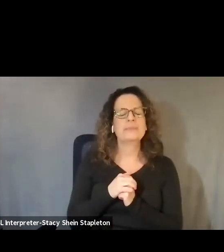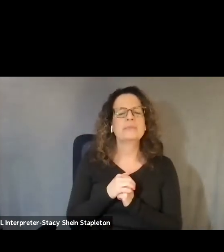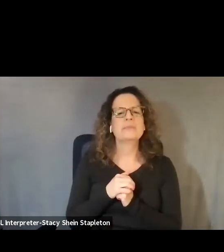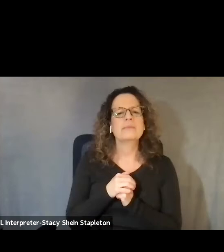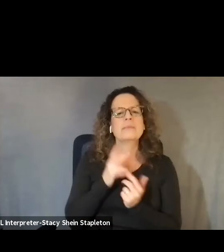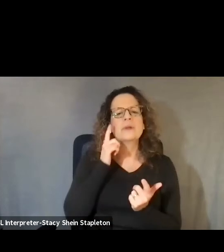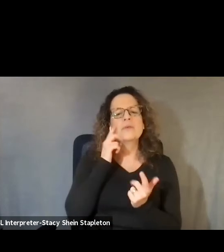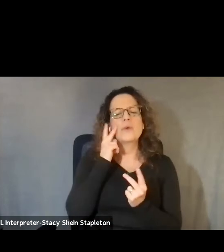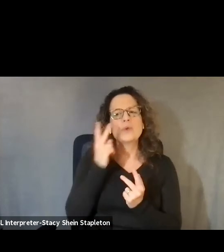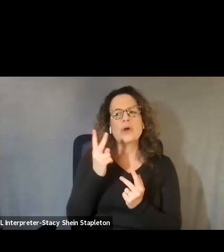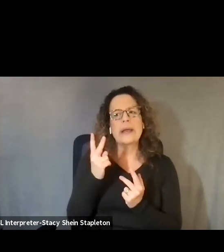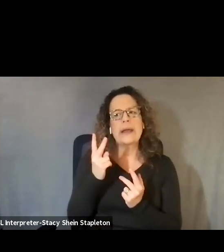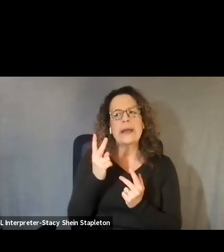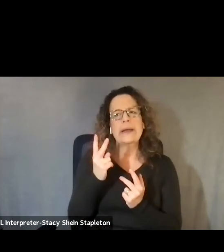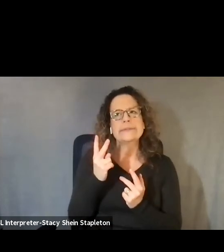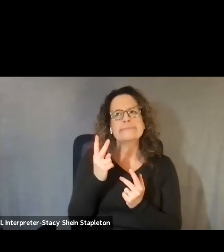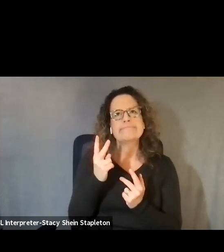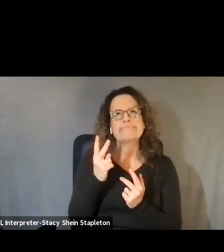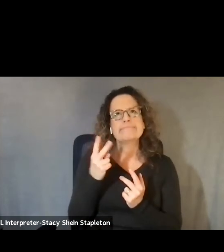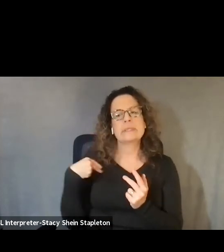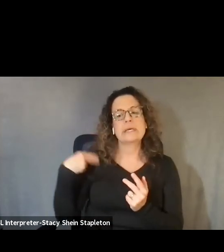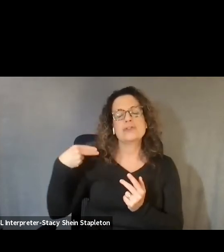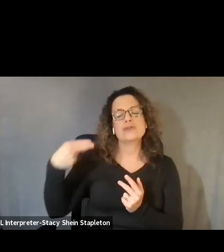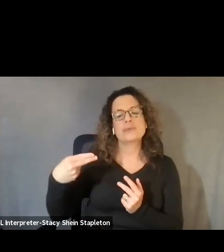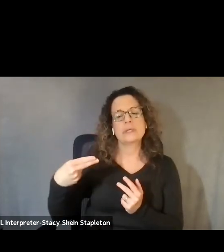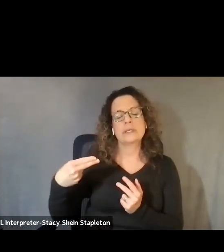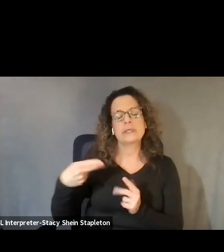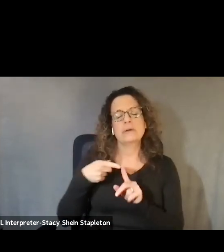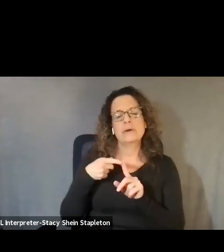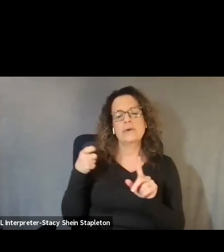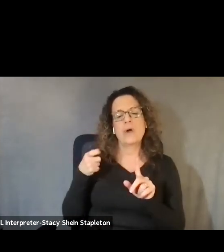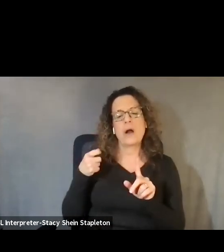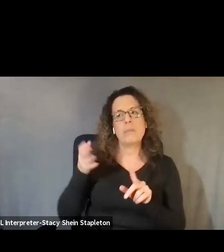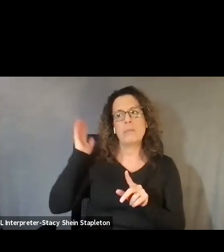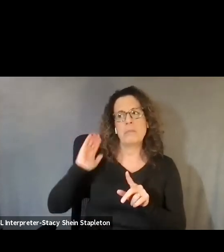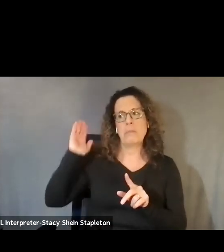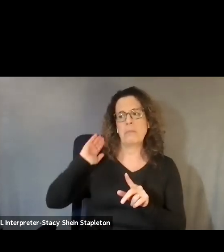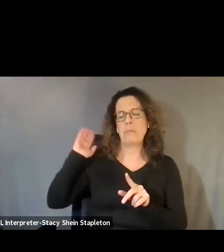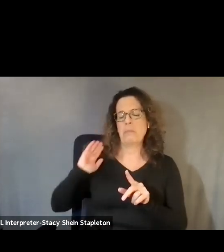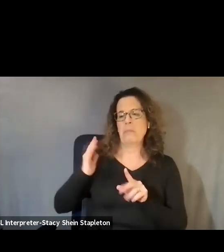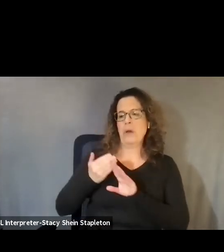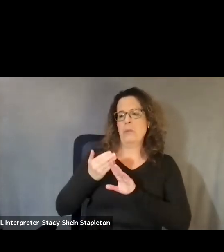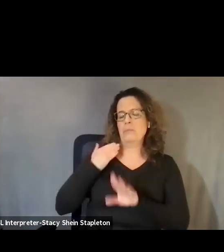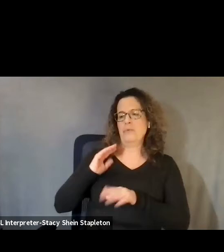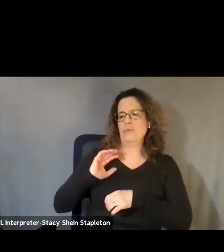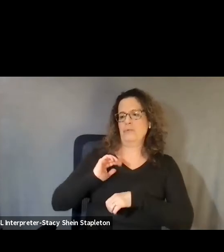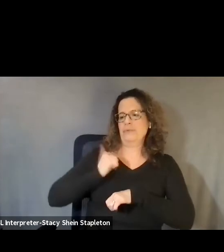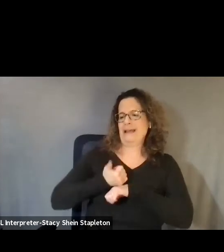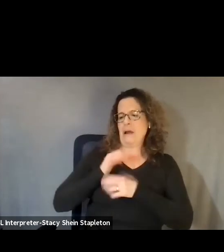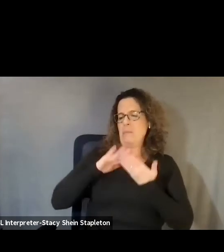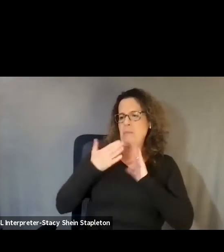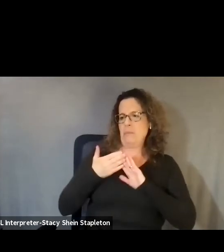look at the trajectory of the Great Lakes, from the time of pre-settlement through